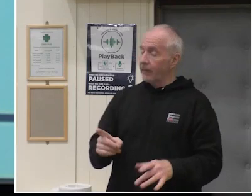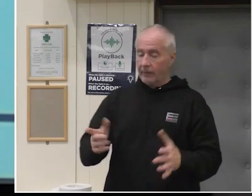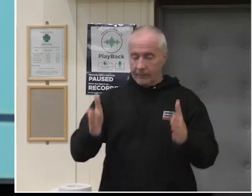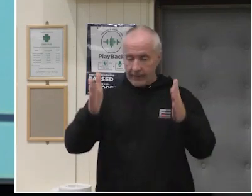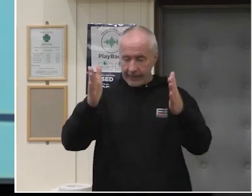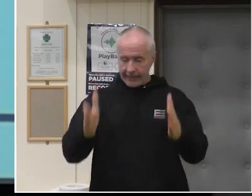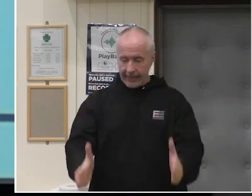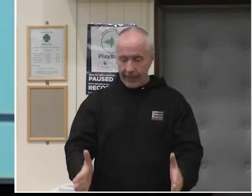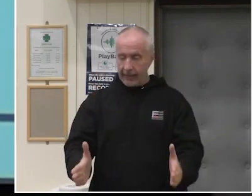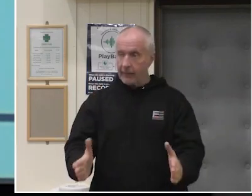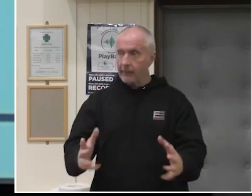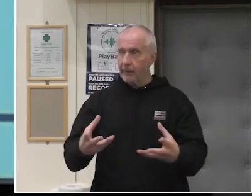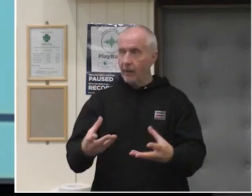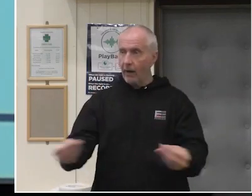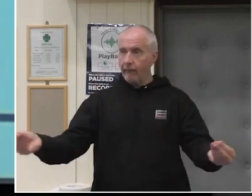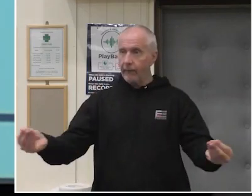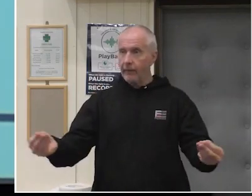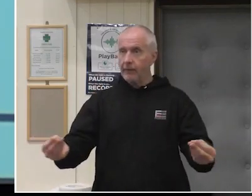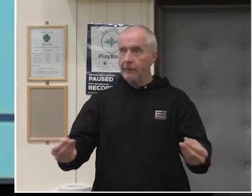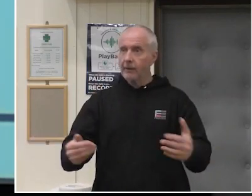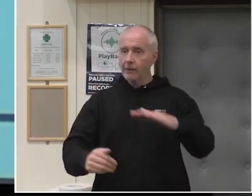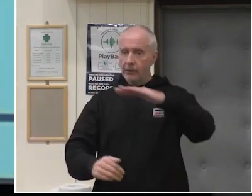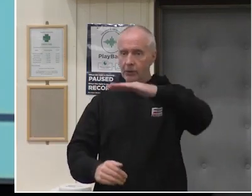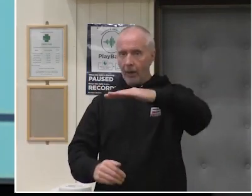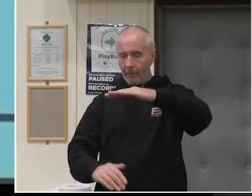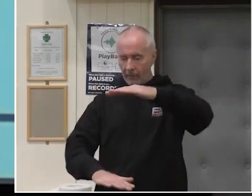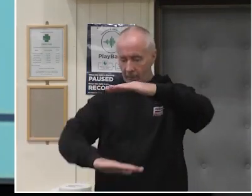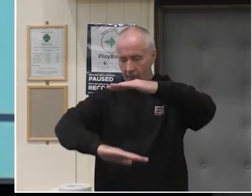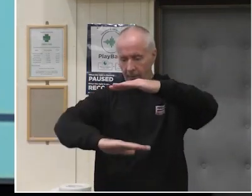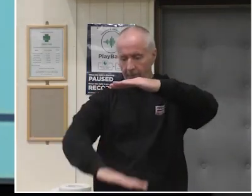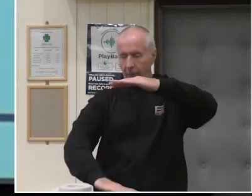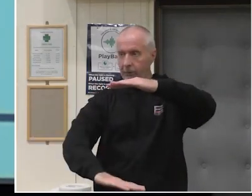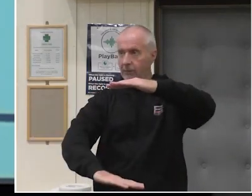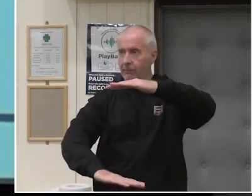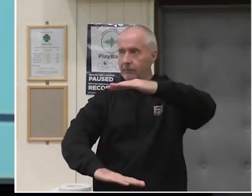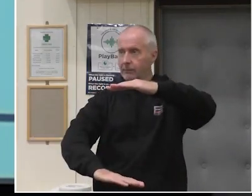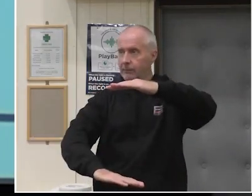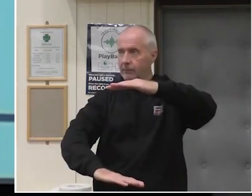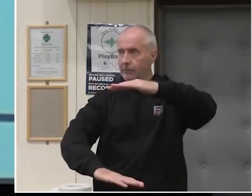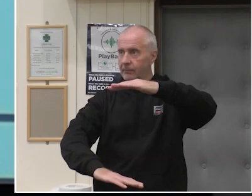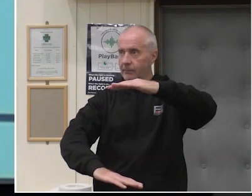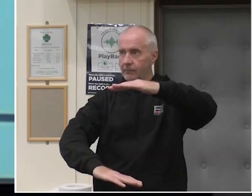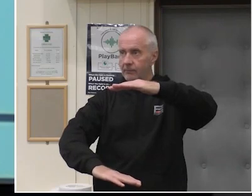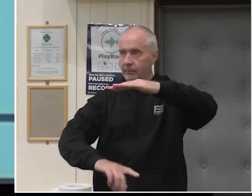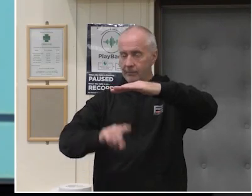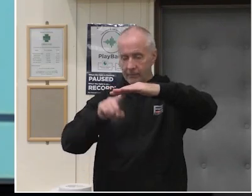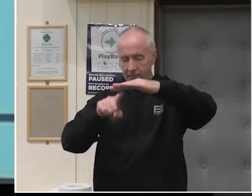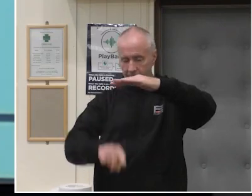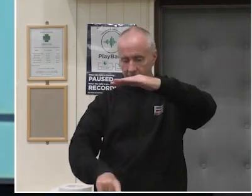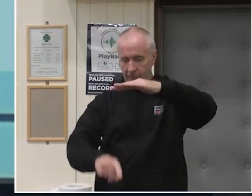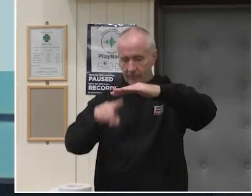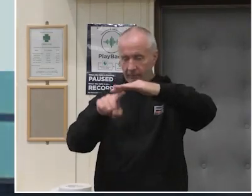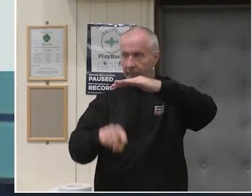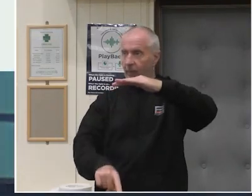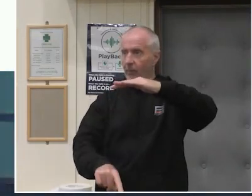Top and a bottom. But of course, that's not just going to resonate all on its own. It's not going to sit there and sing to you.